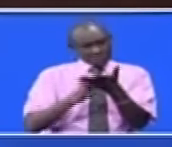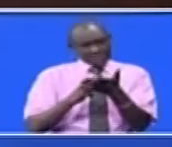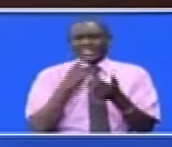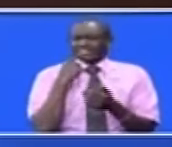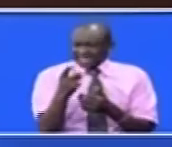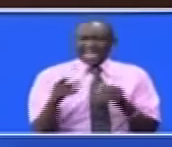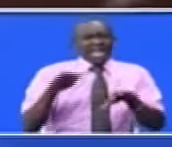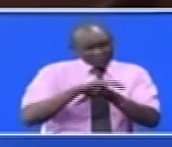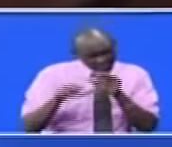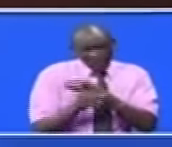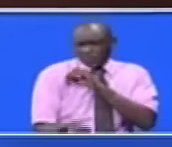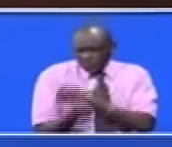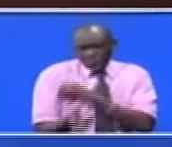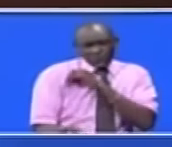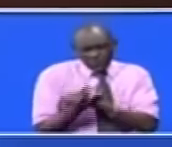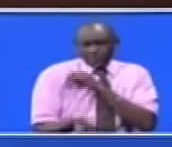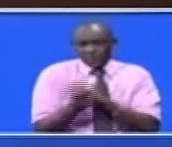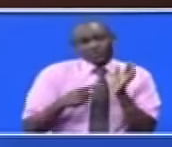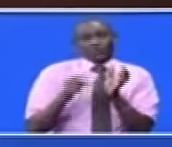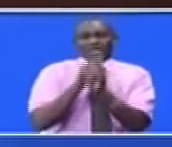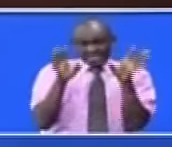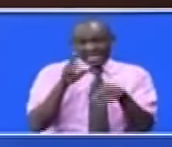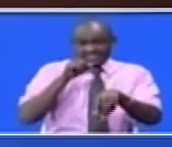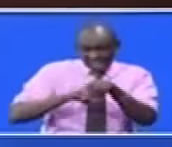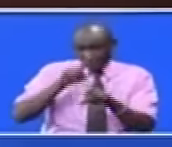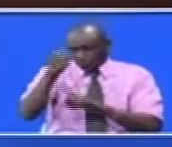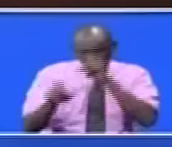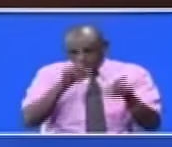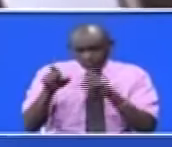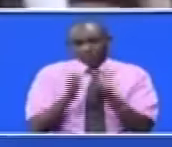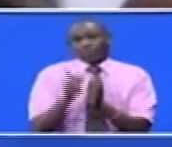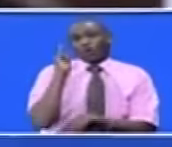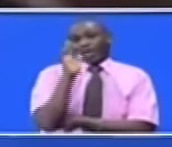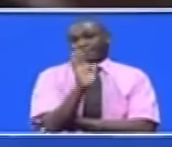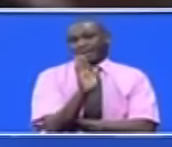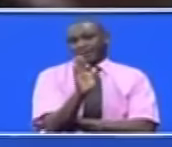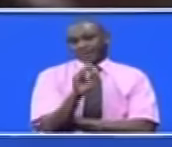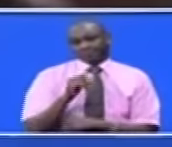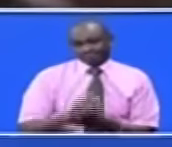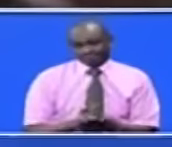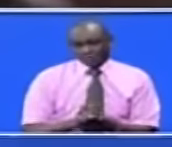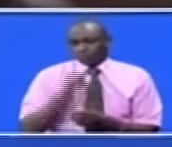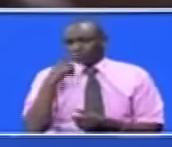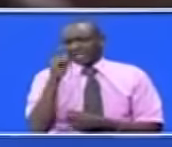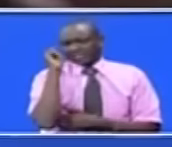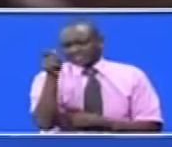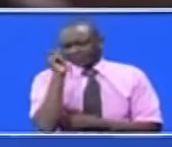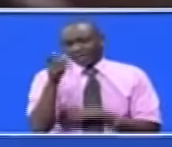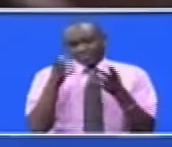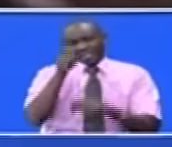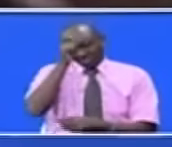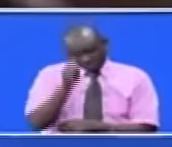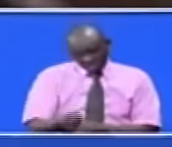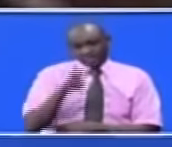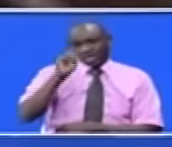of events and made chilling revelations during cross-examination by Mahadi's lawyer, Taib Ali Taib, testifying before Justice Martin